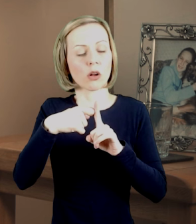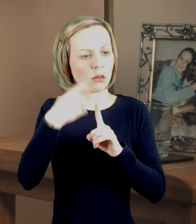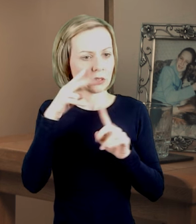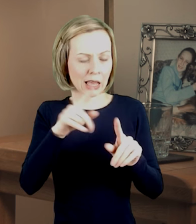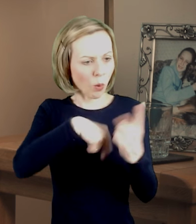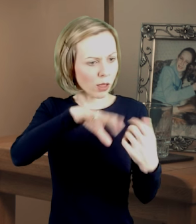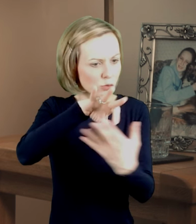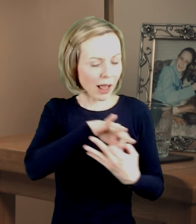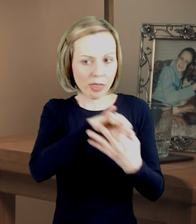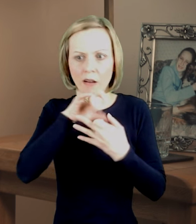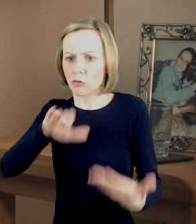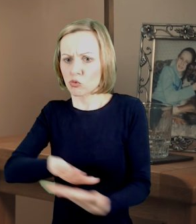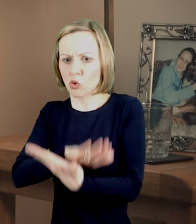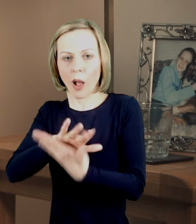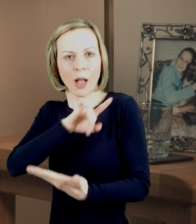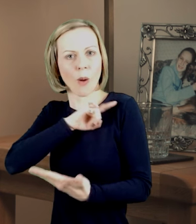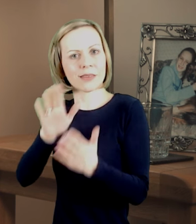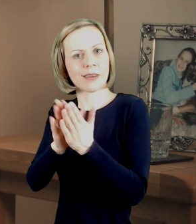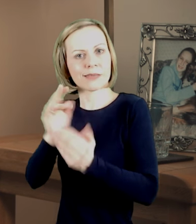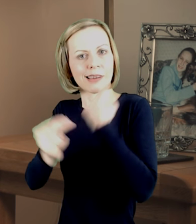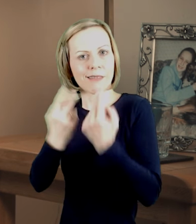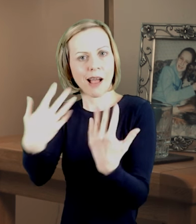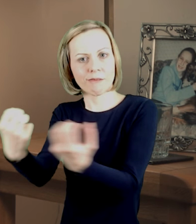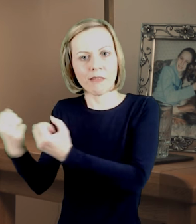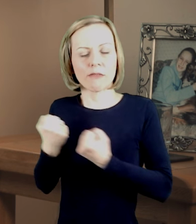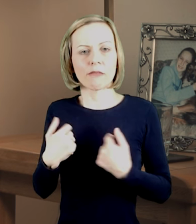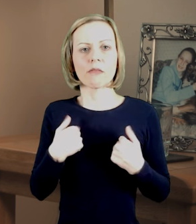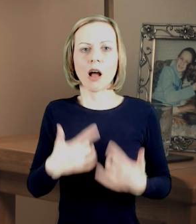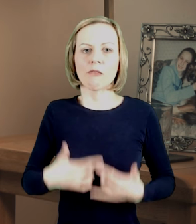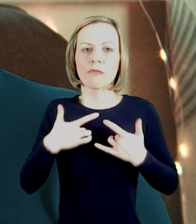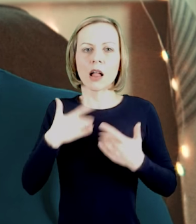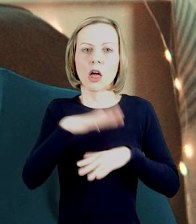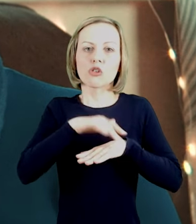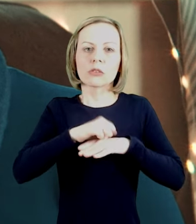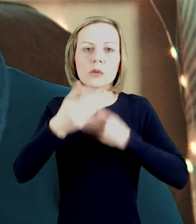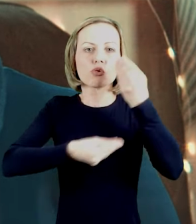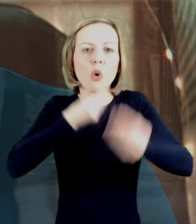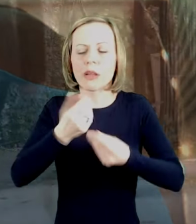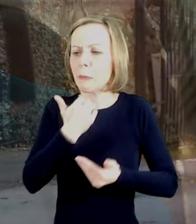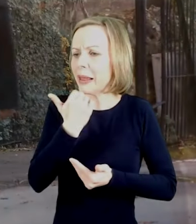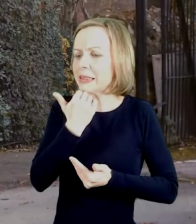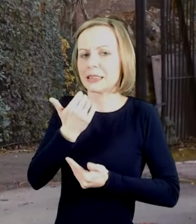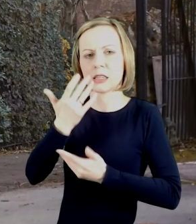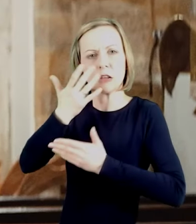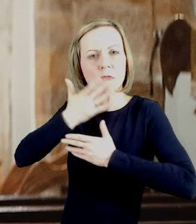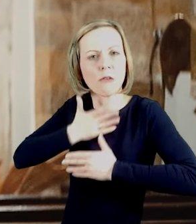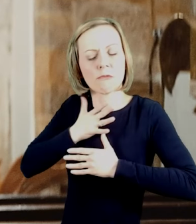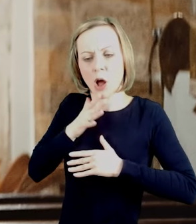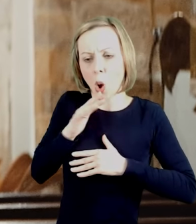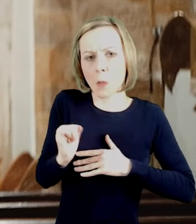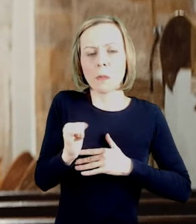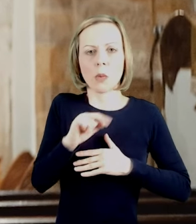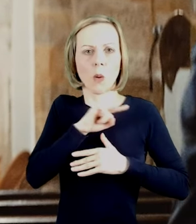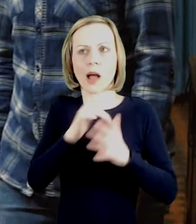There's so much comfort and hope that I take from the Christmas story. Jesus came into the world, this